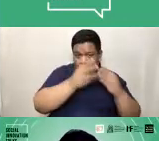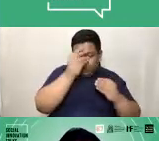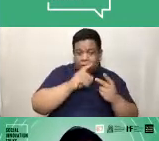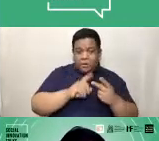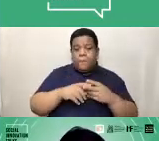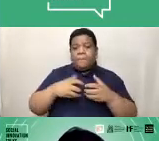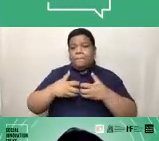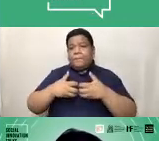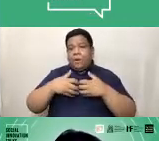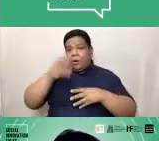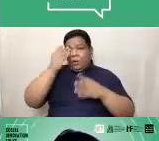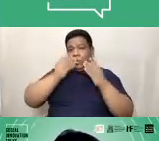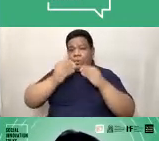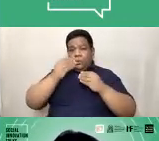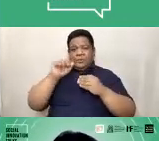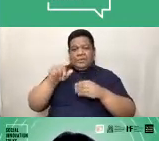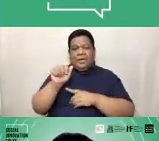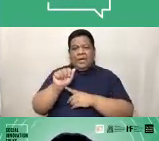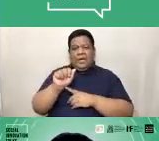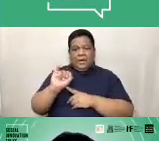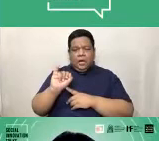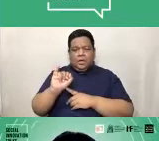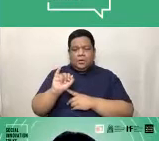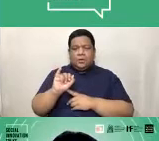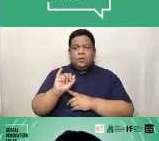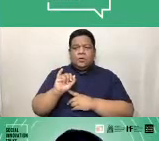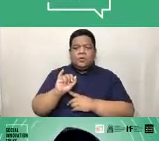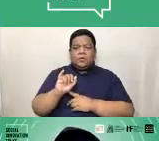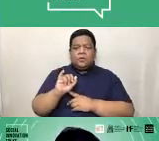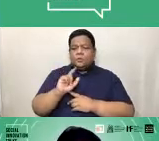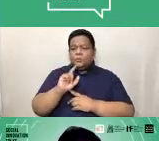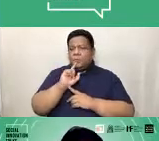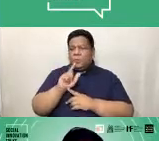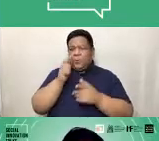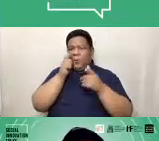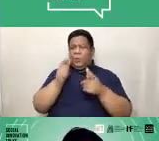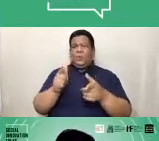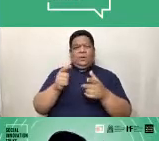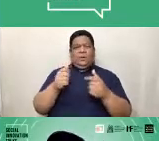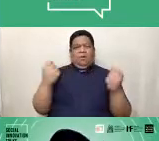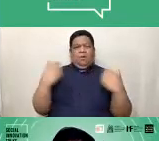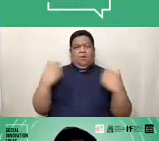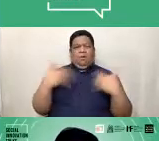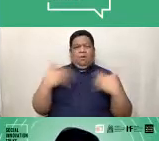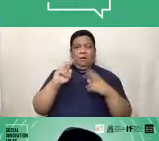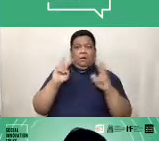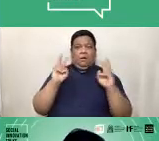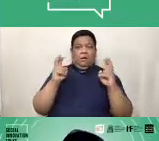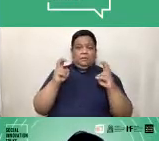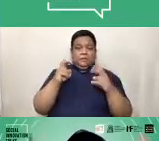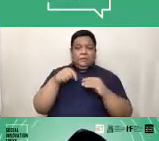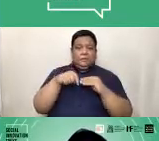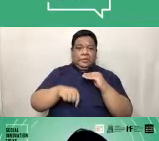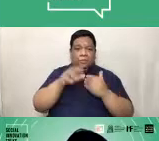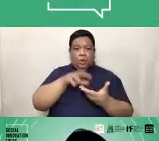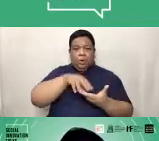of artificial intelligence, um, it seems so scary when you say deep learning and machine learning. Your mind